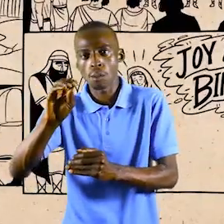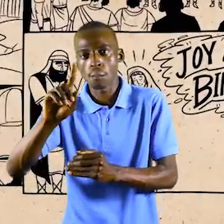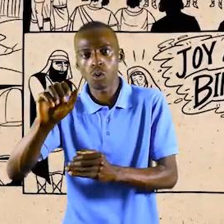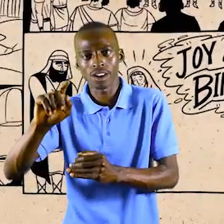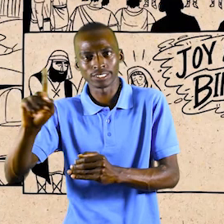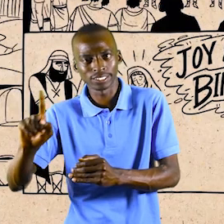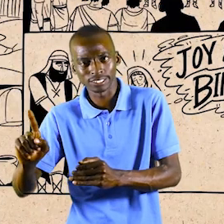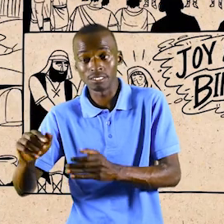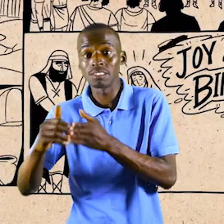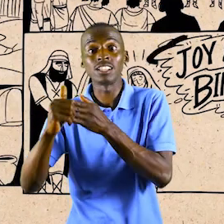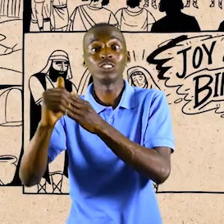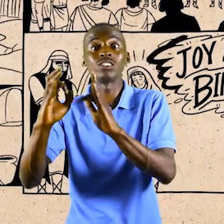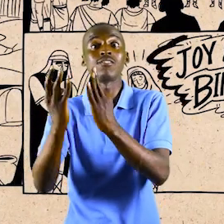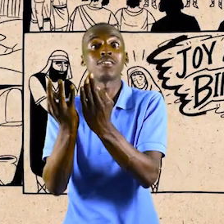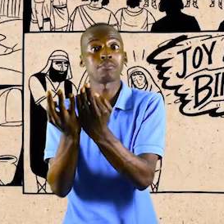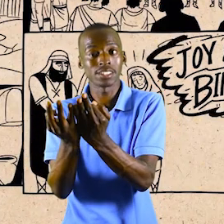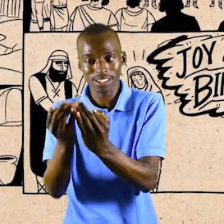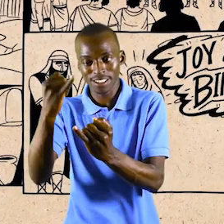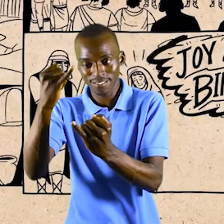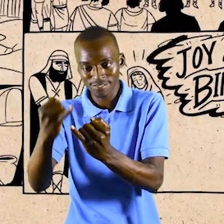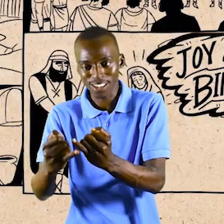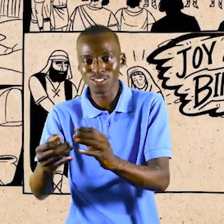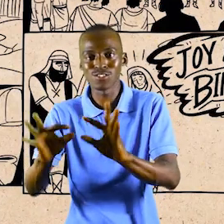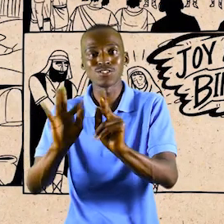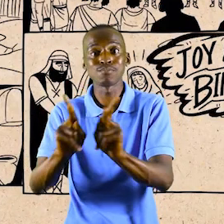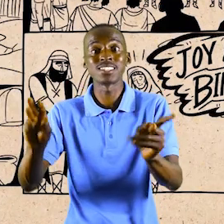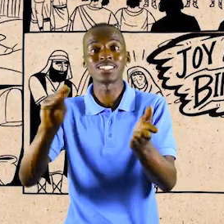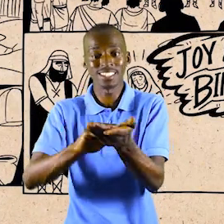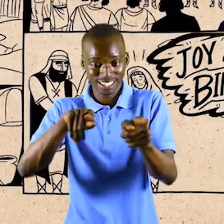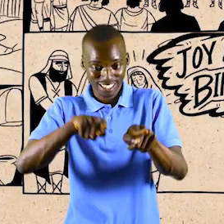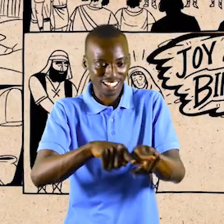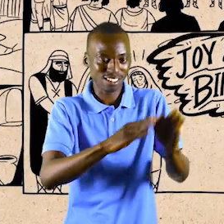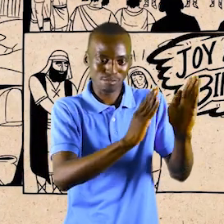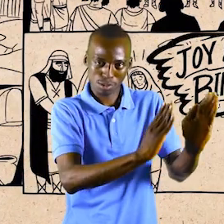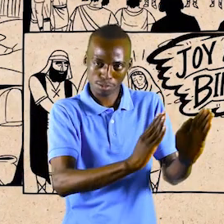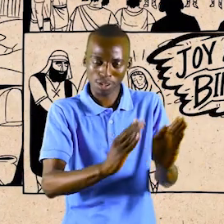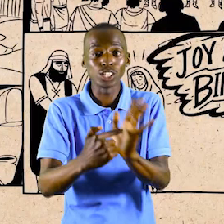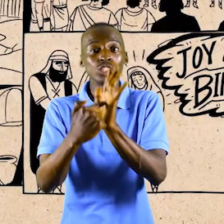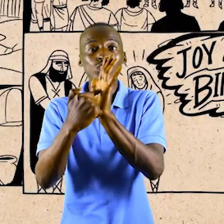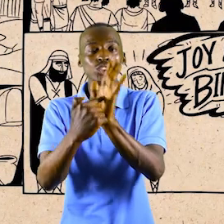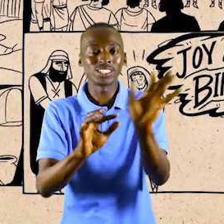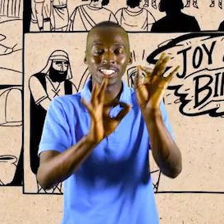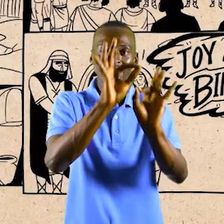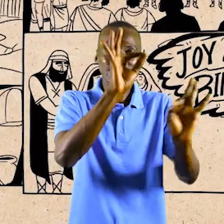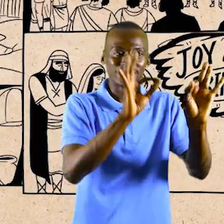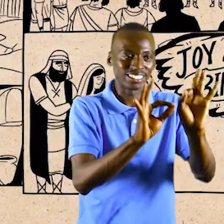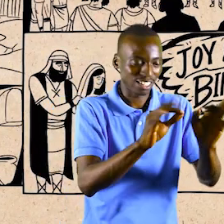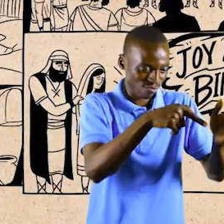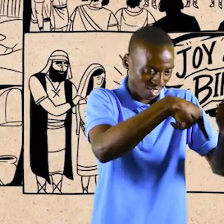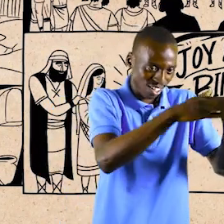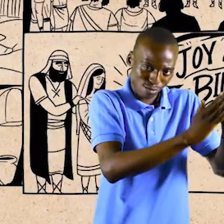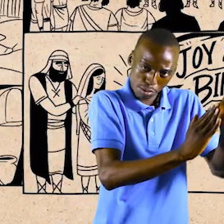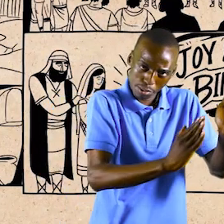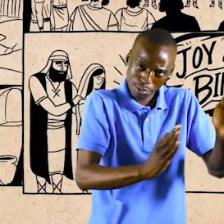act of loyalty that leads to the family's final restoration. And this symmetry, it highlights the design of the internal chapters